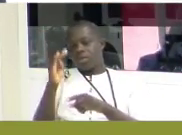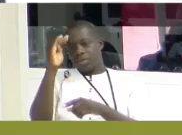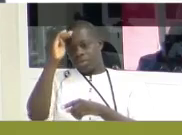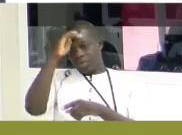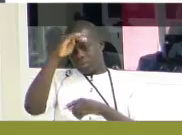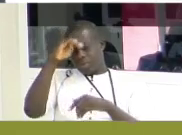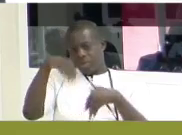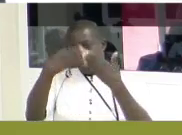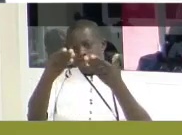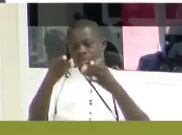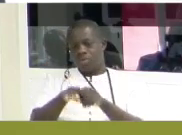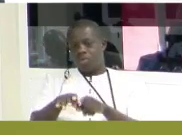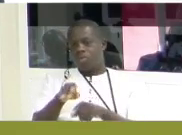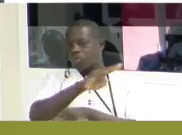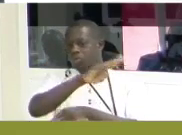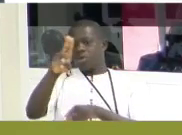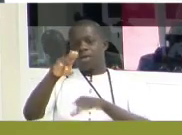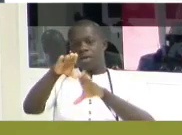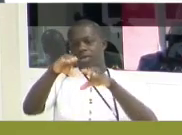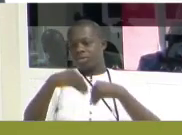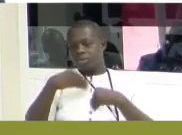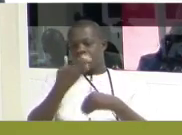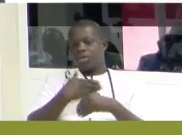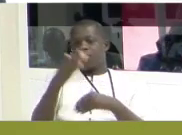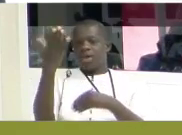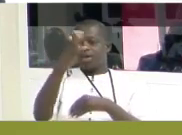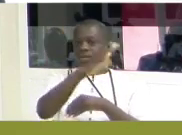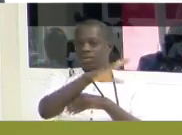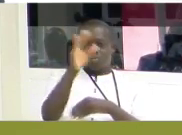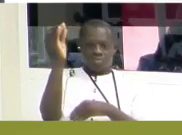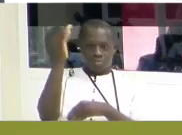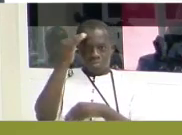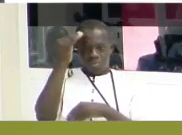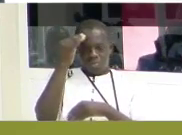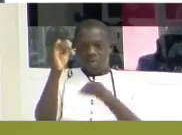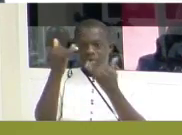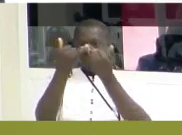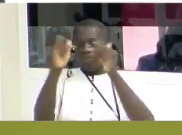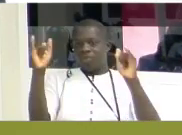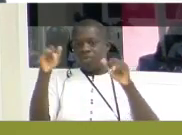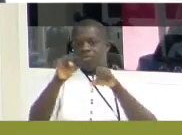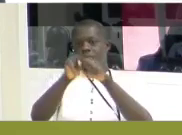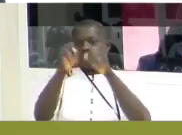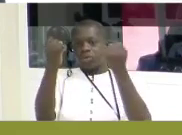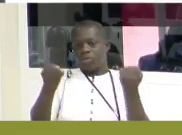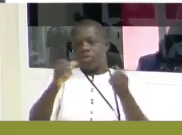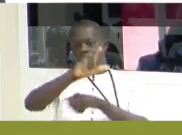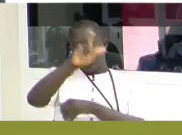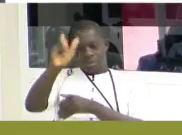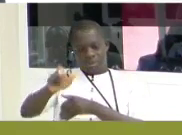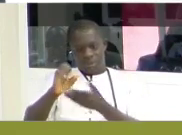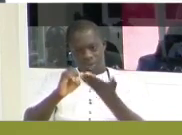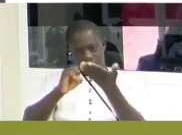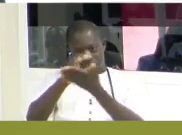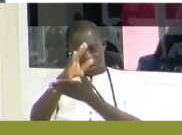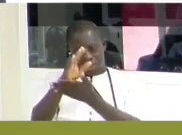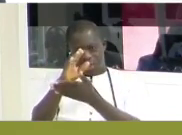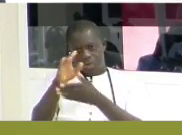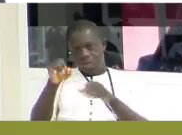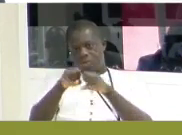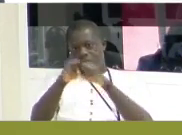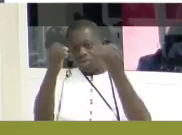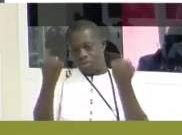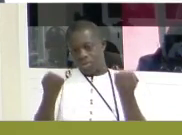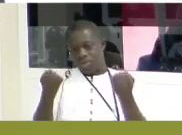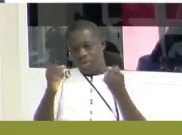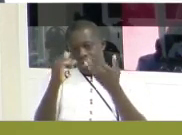denied having any knowledge of the Freedom newspaper. But someone sent a message to Freedom newspaper. The content of the